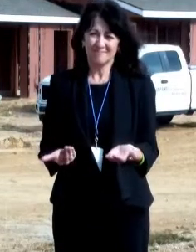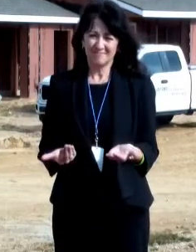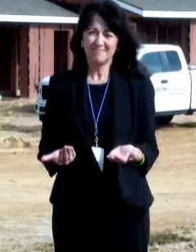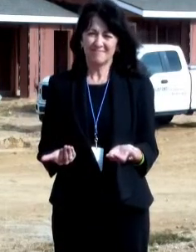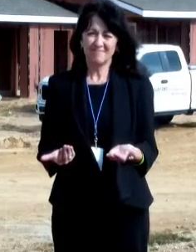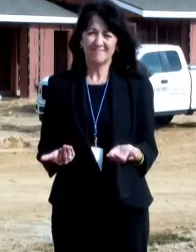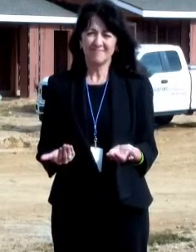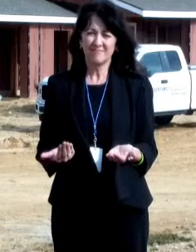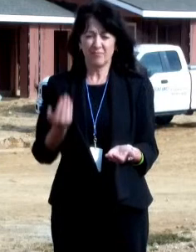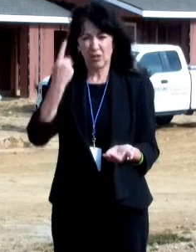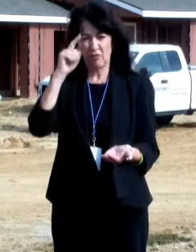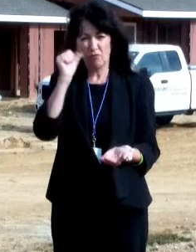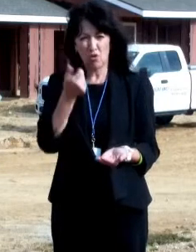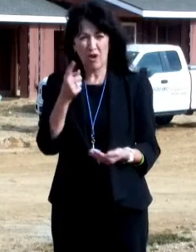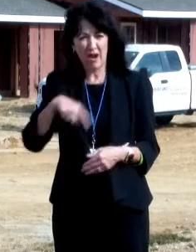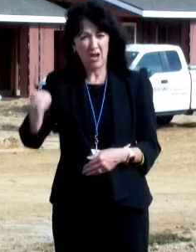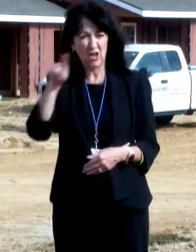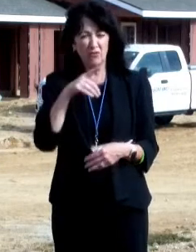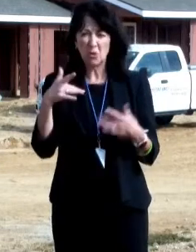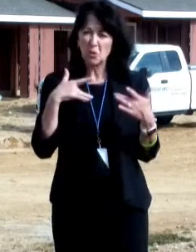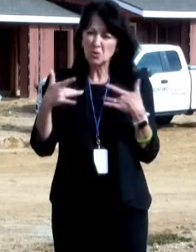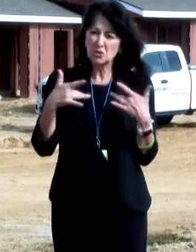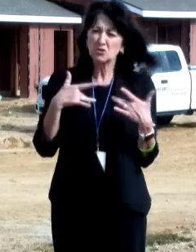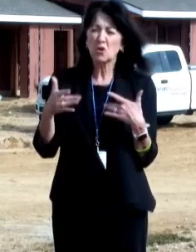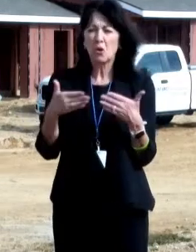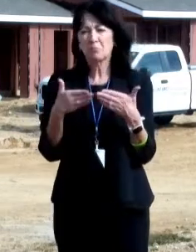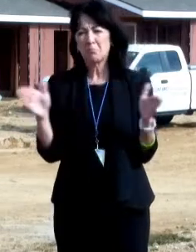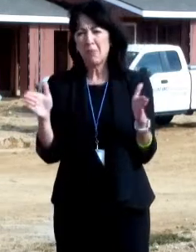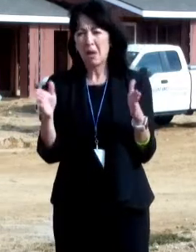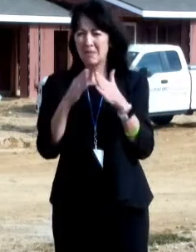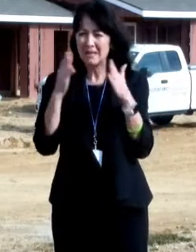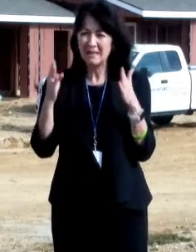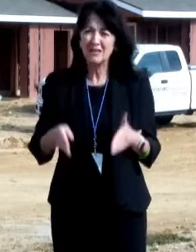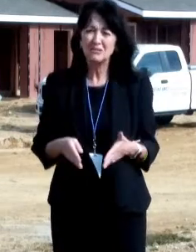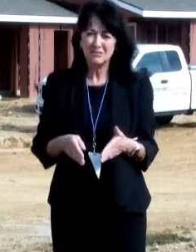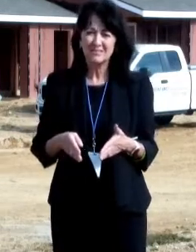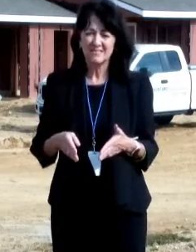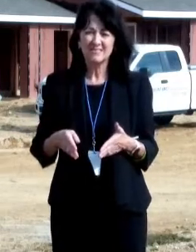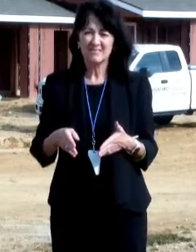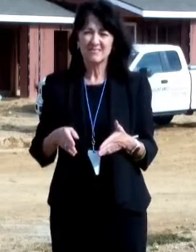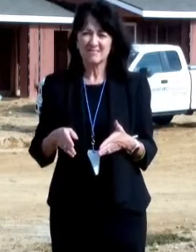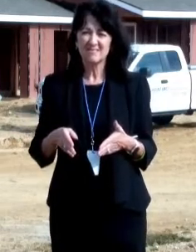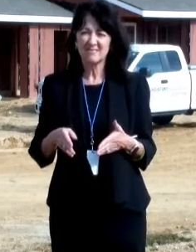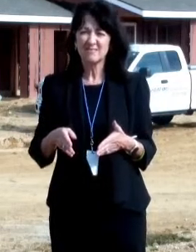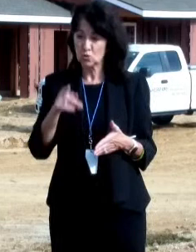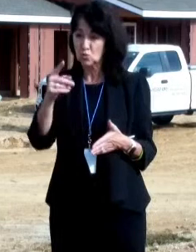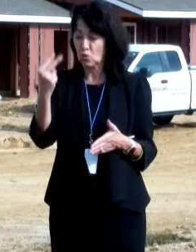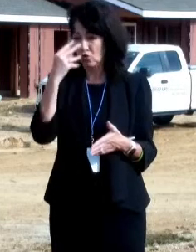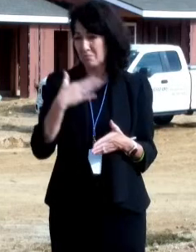So for any of you who are concerned about public housing, I'm the face.